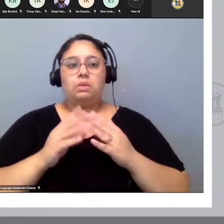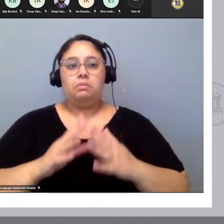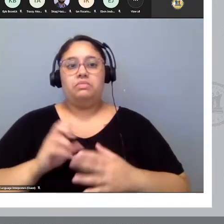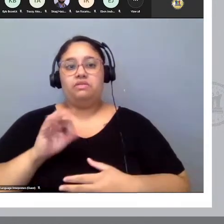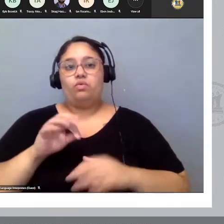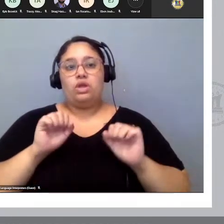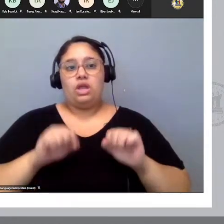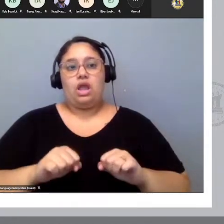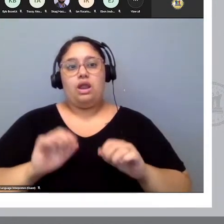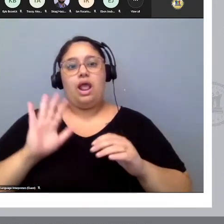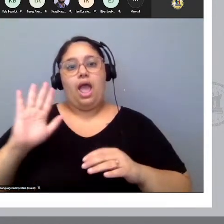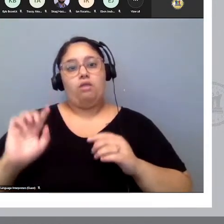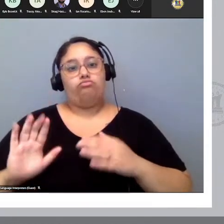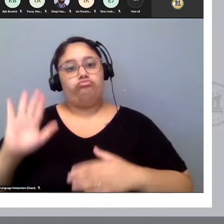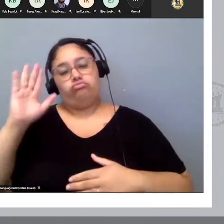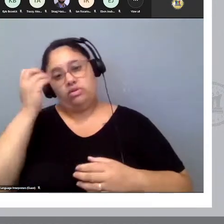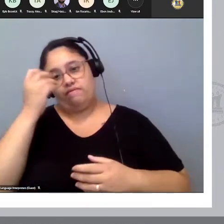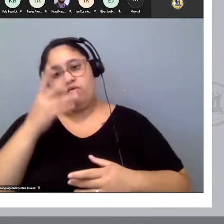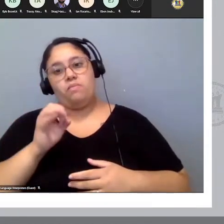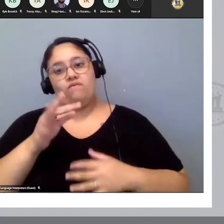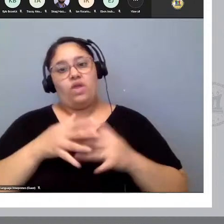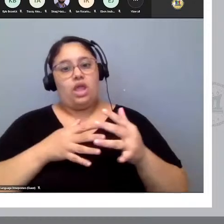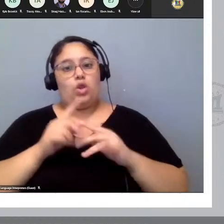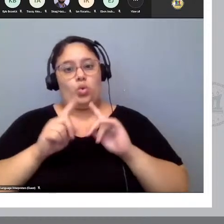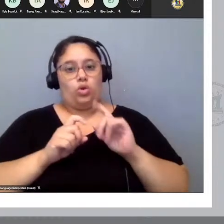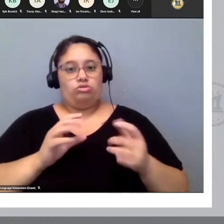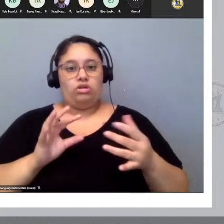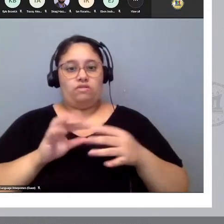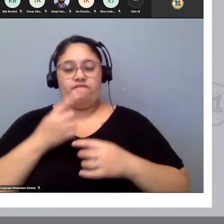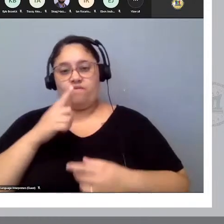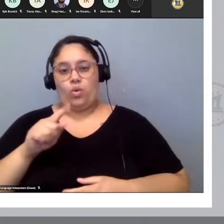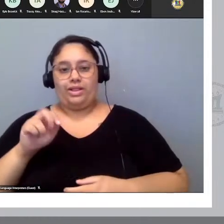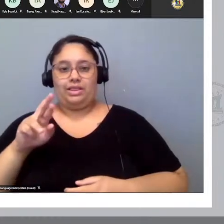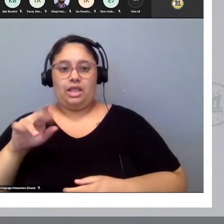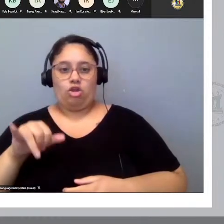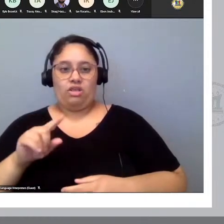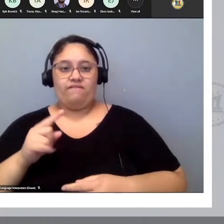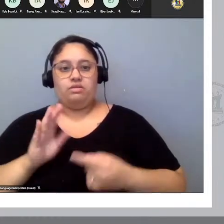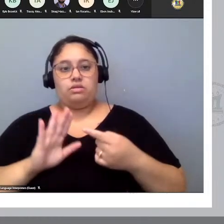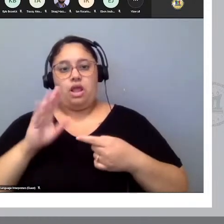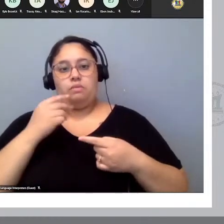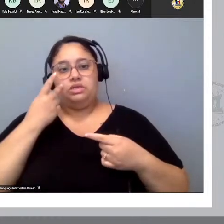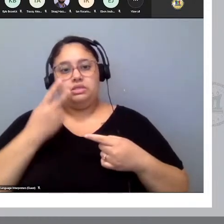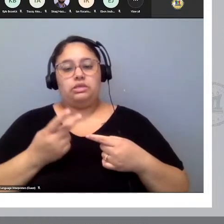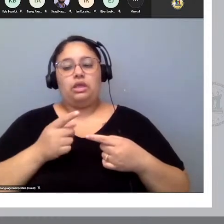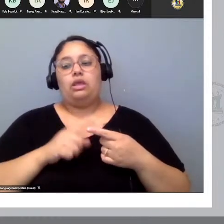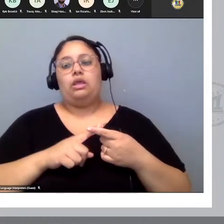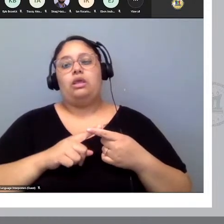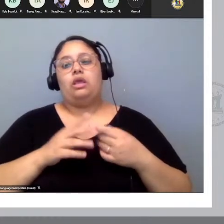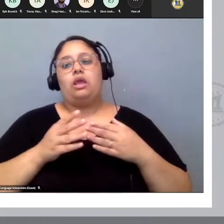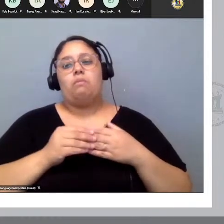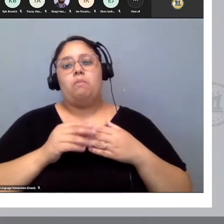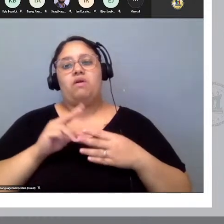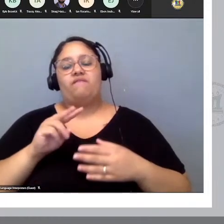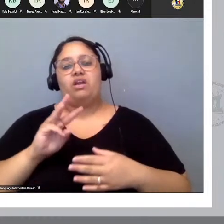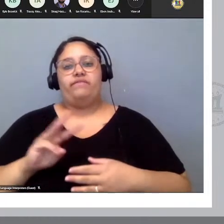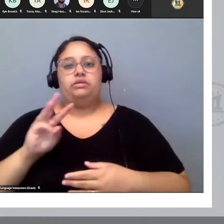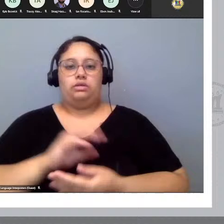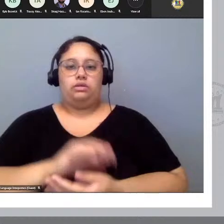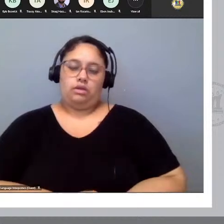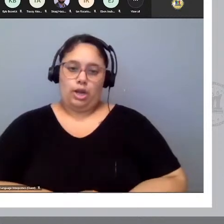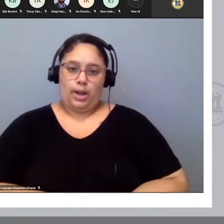could please raise your hand to indicate if you have any questions for Terry uh the first hand I see is member